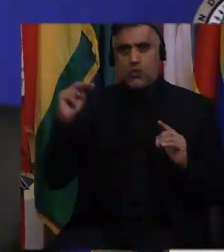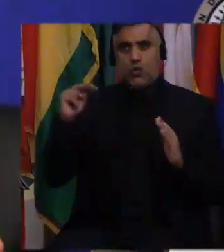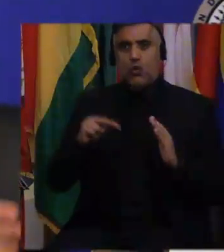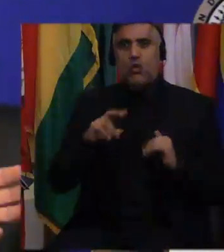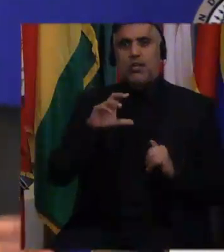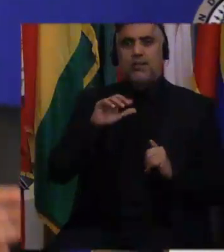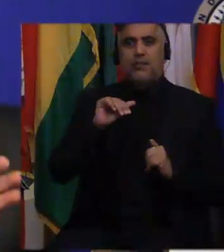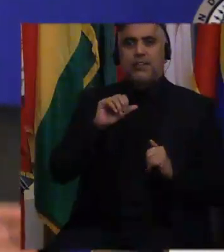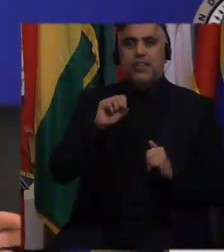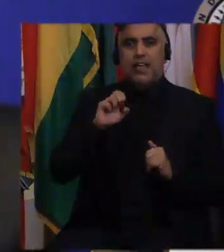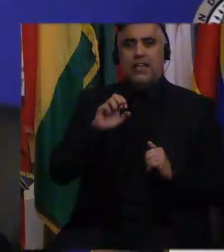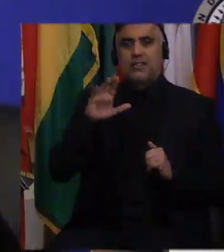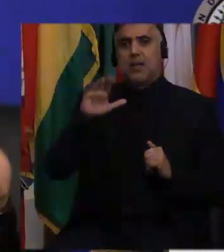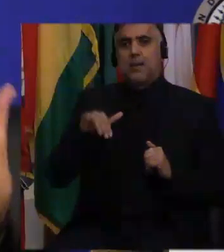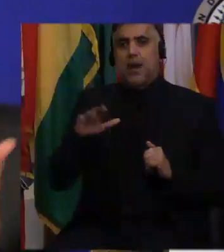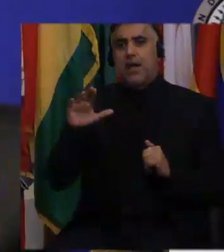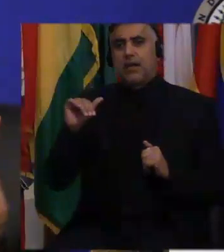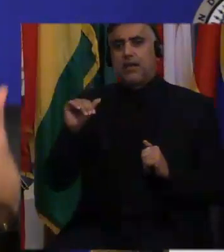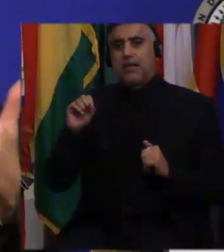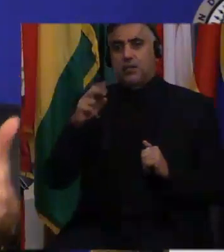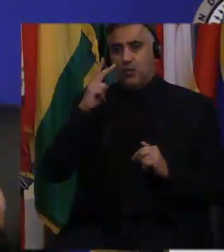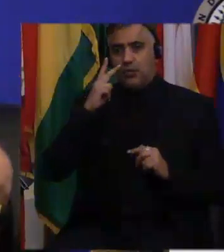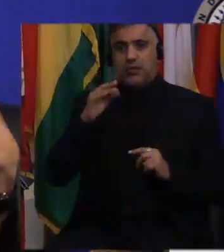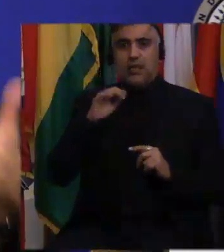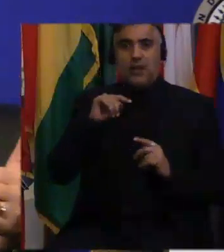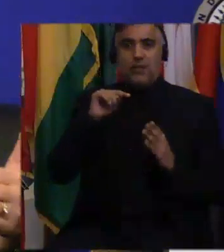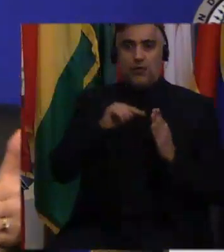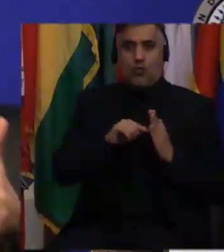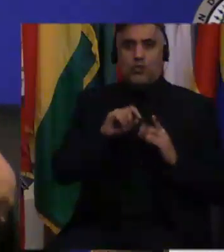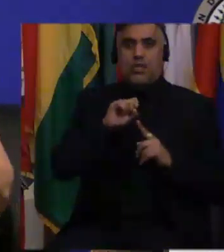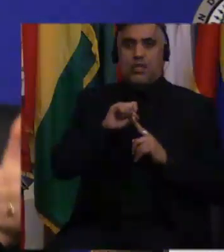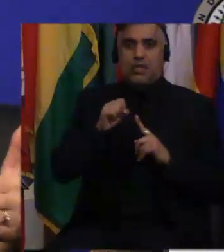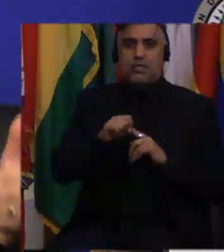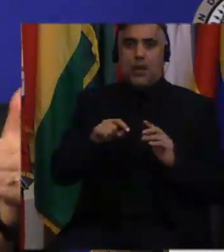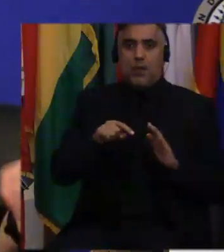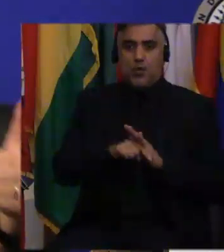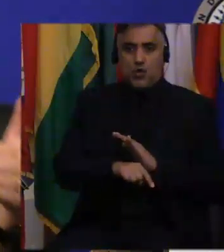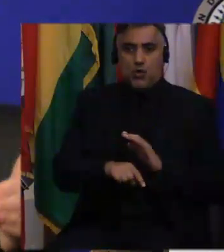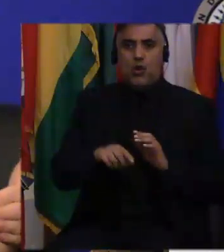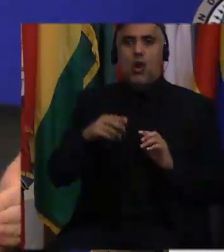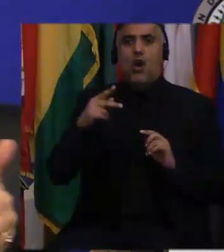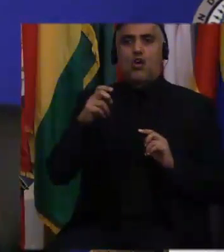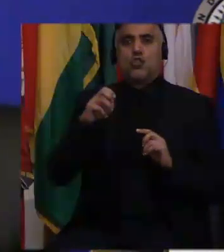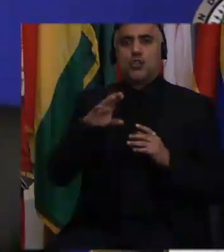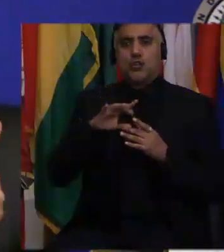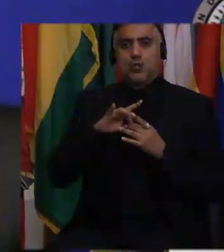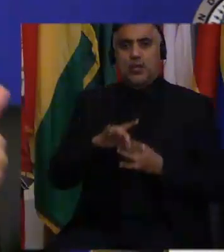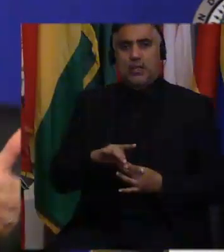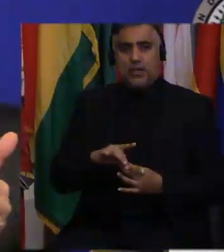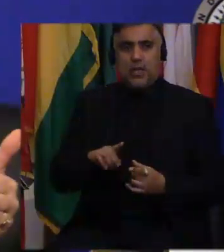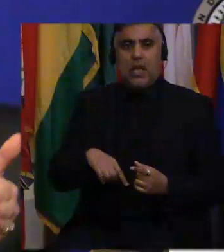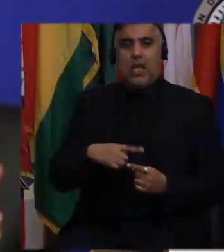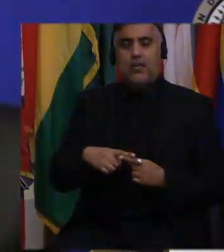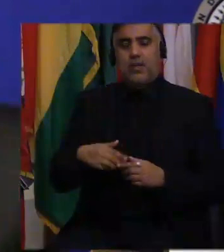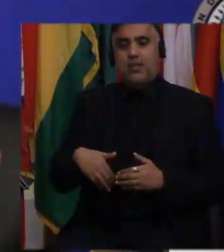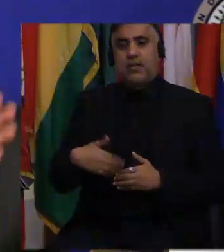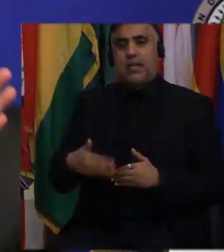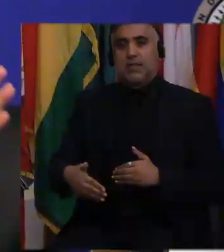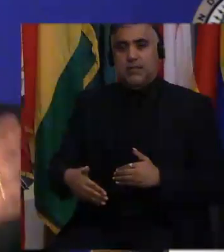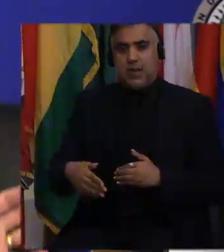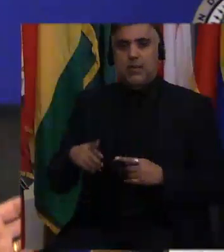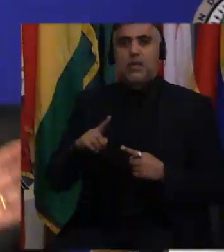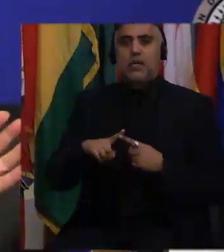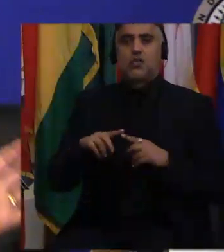by case in order to see if those cases of murders of women are gender related. And then the next step is